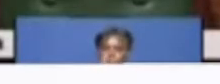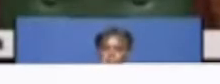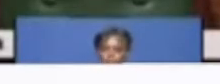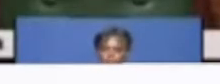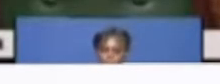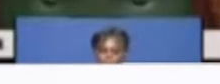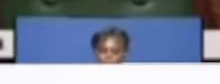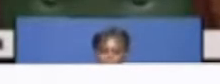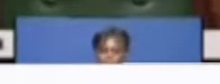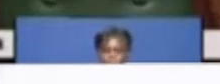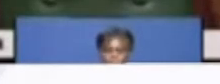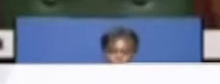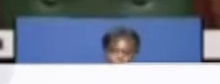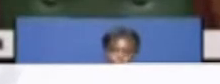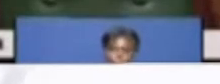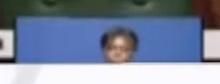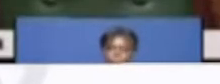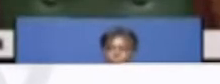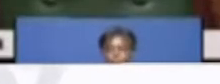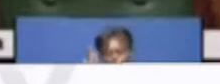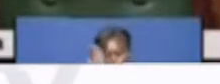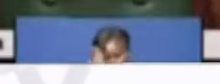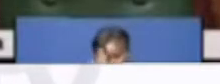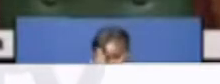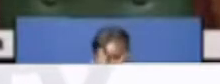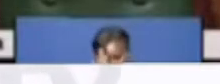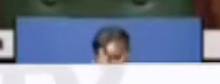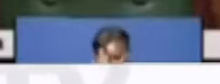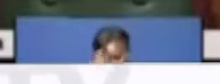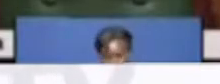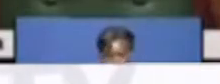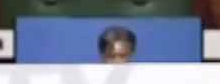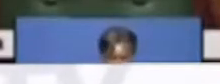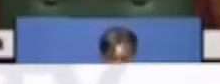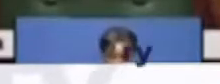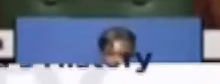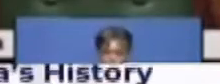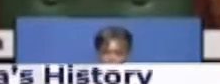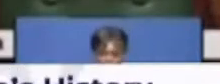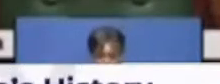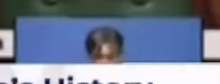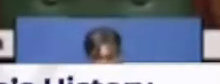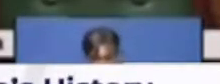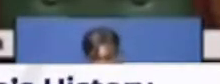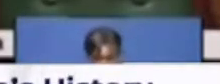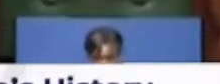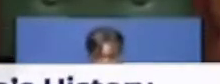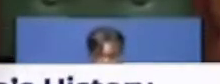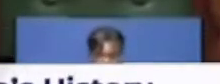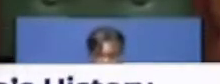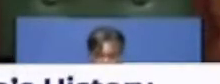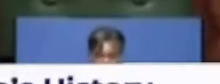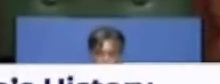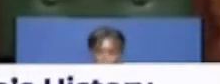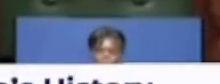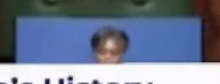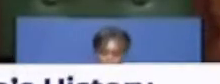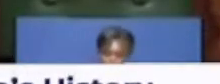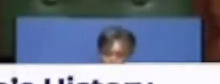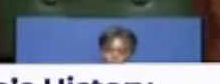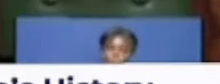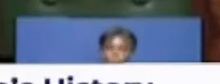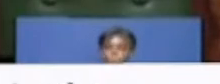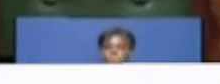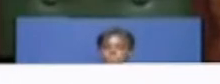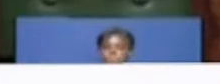the report in recognition that micro, small, and medium enterprises remain the lifeblood of our economy. And as I